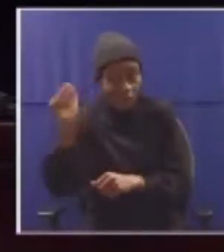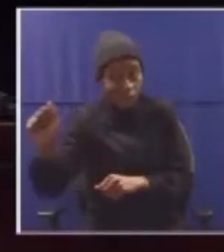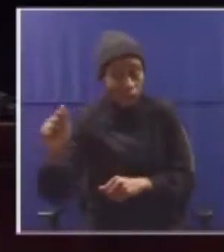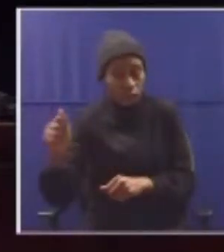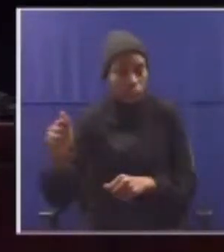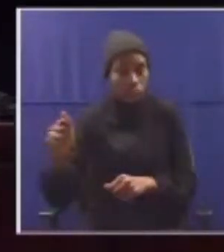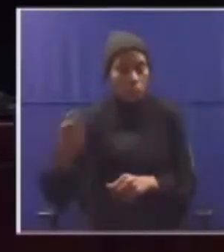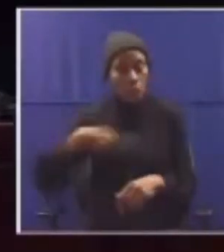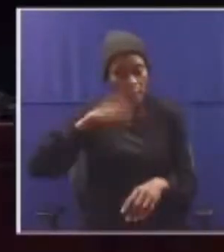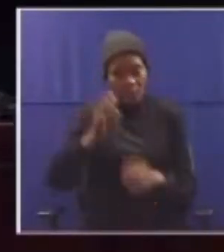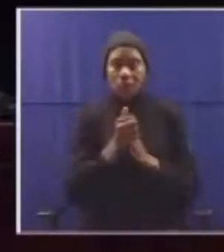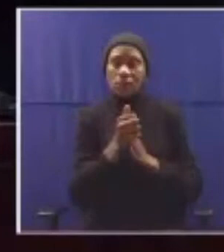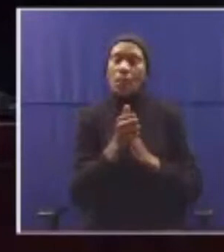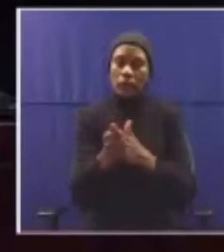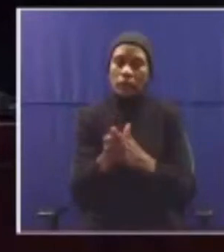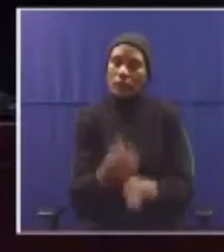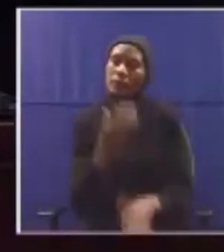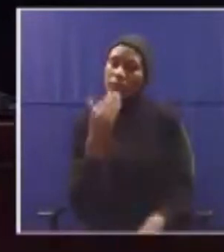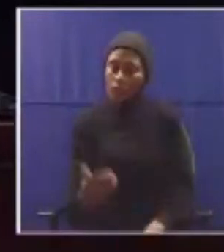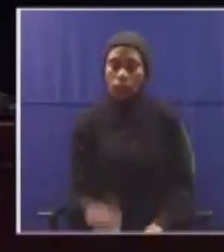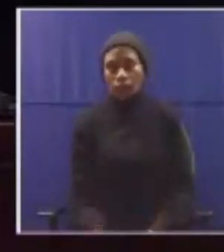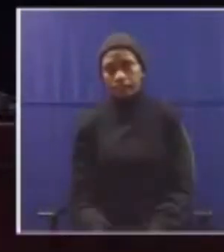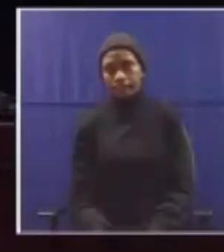Let's lead by example. Thank you very much.